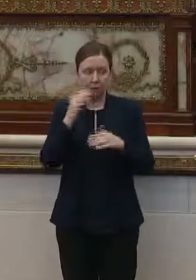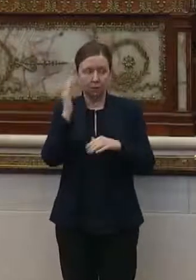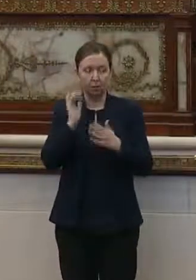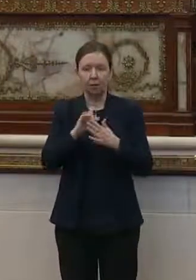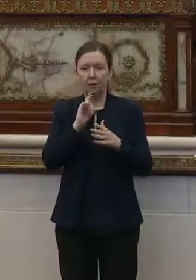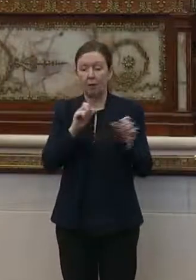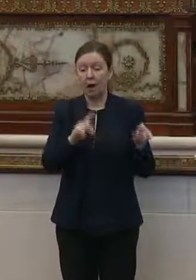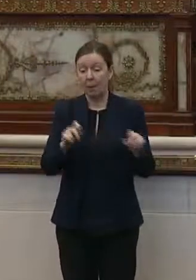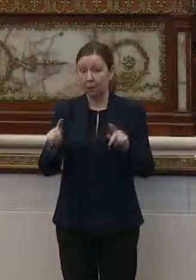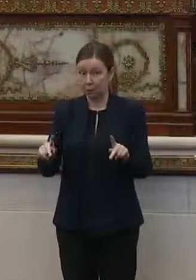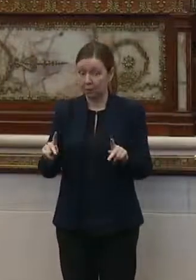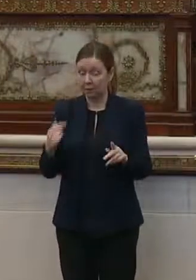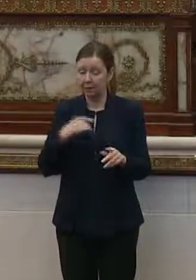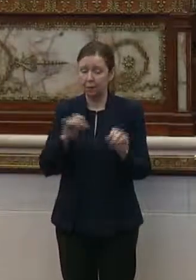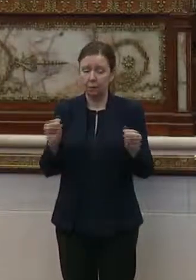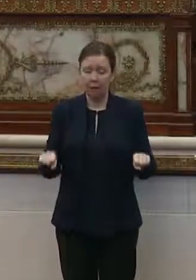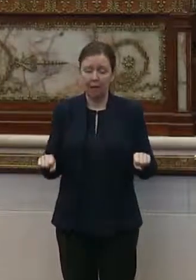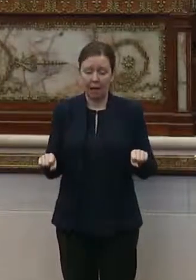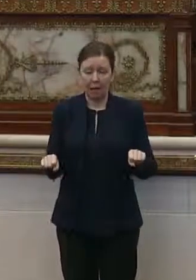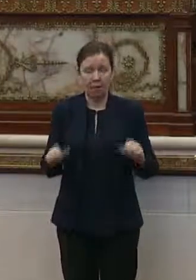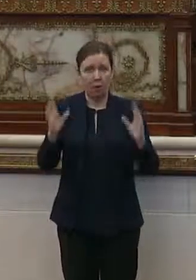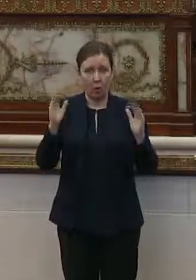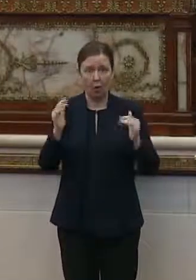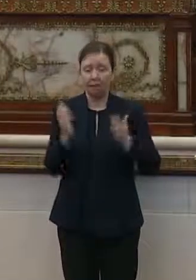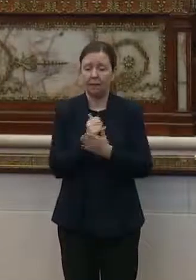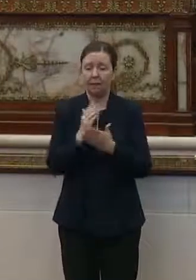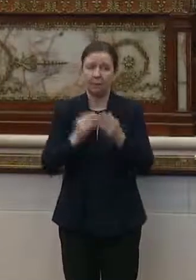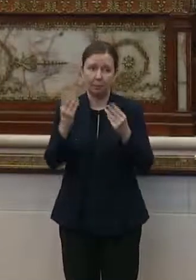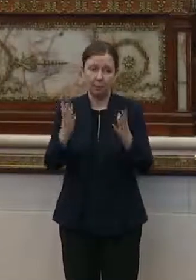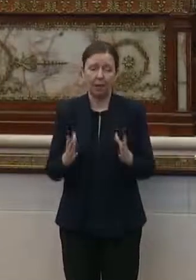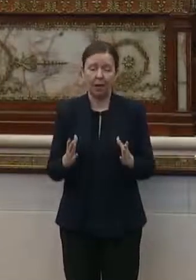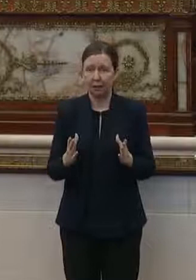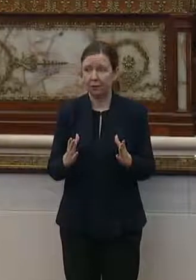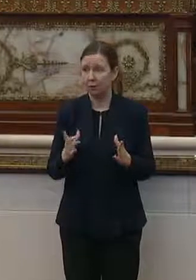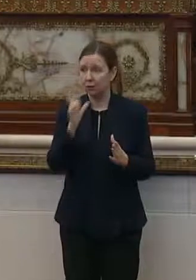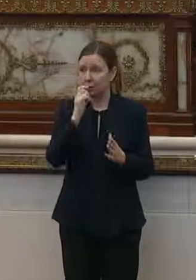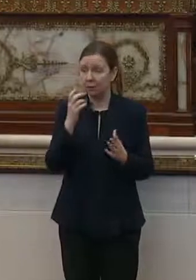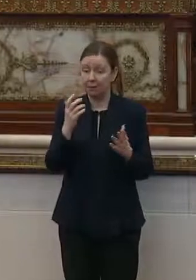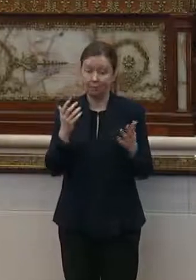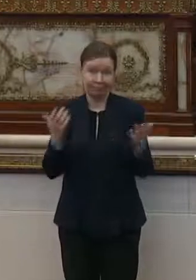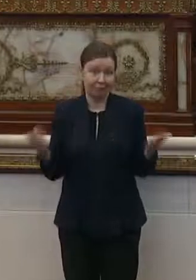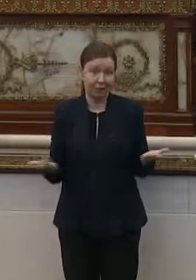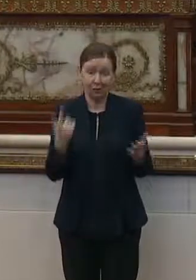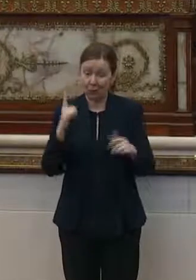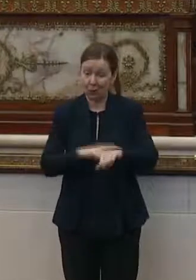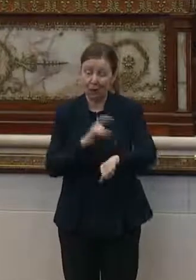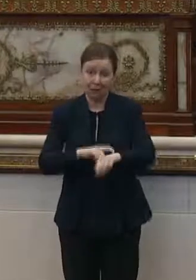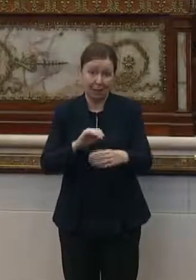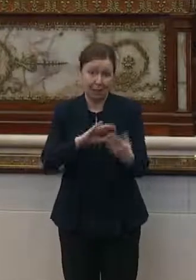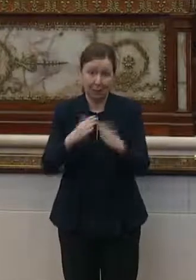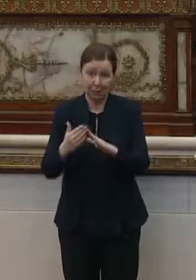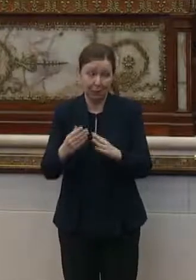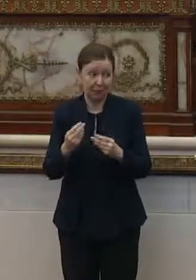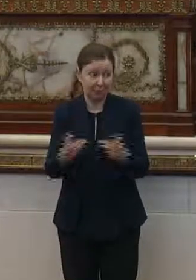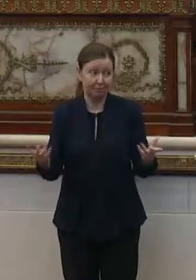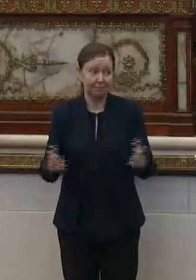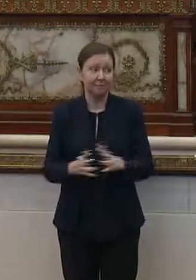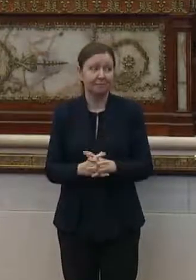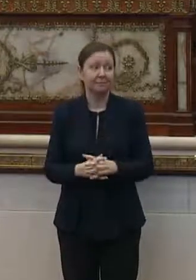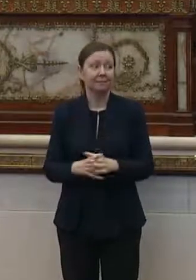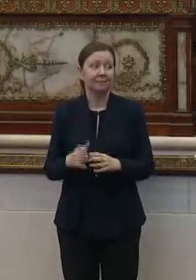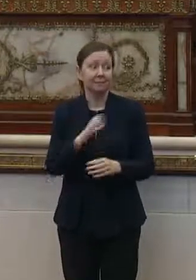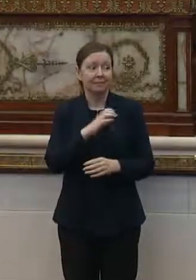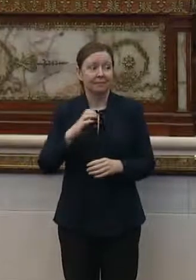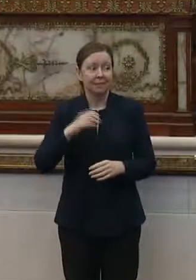there are opportunities there that we can hopefully get some providers in who have been out here on the ground for a long time in the community. Councilwoman